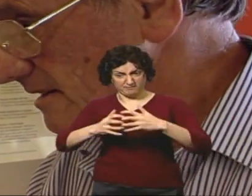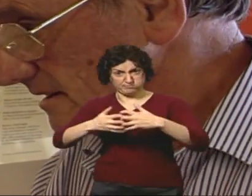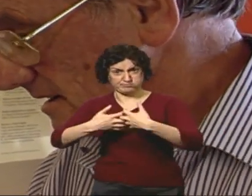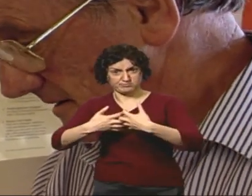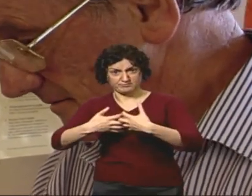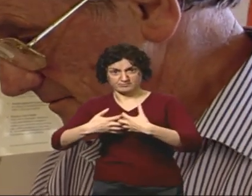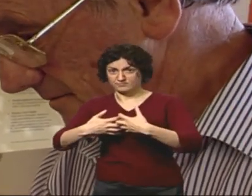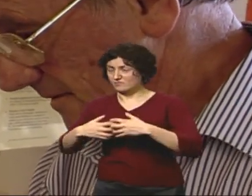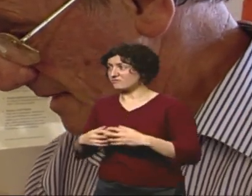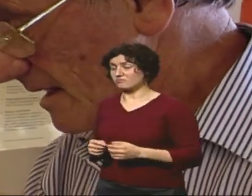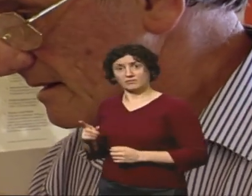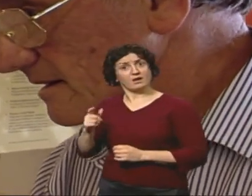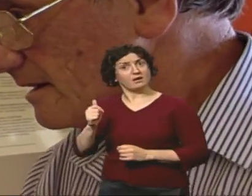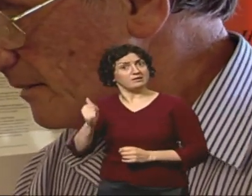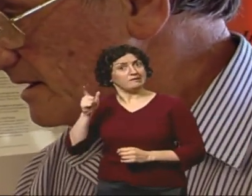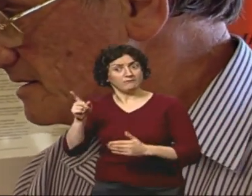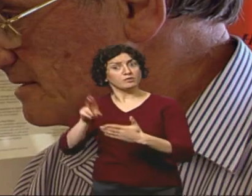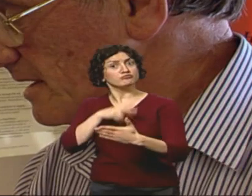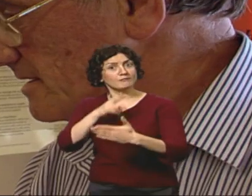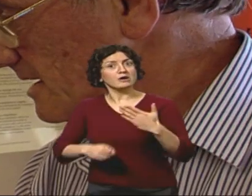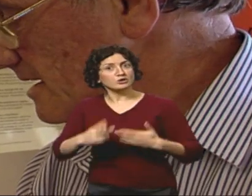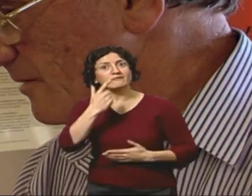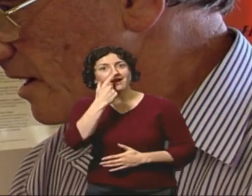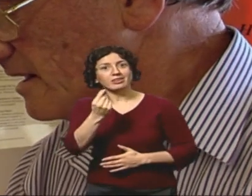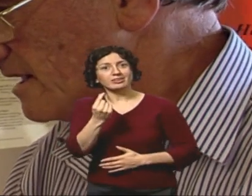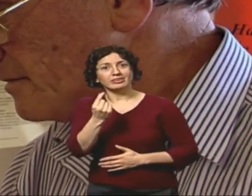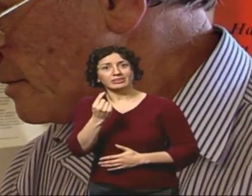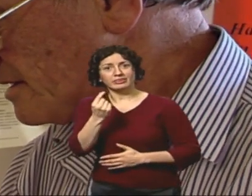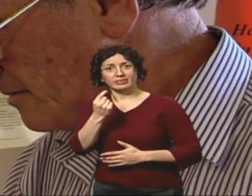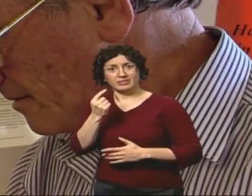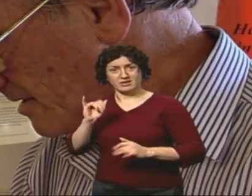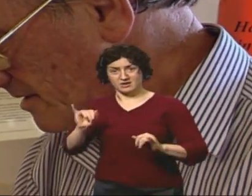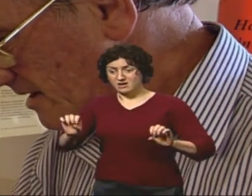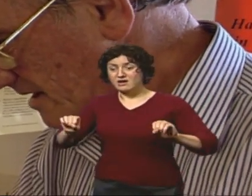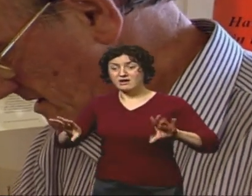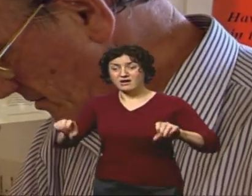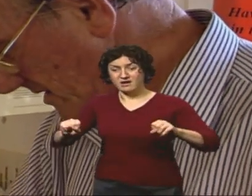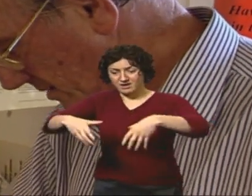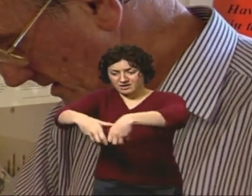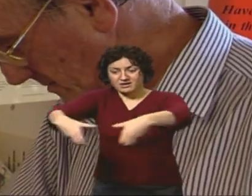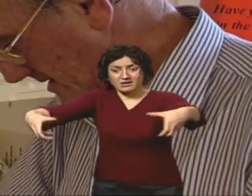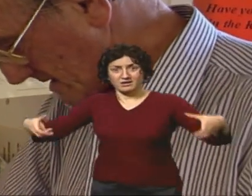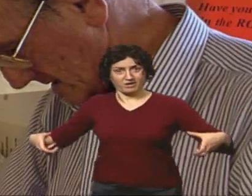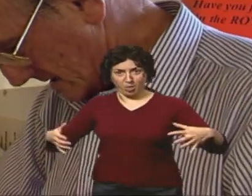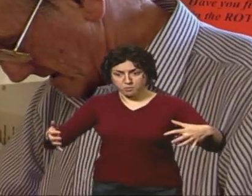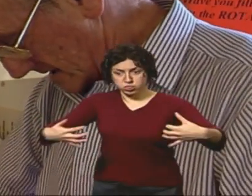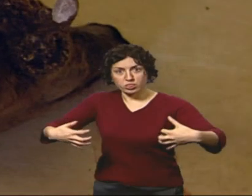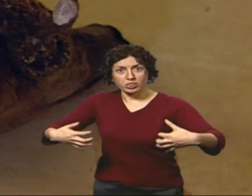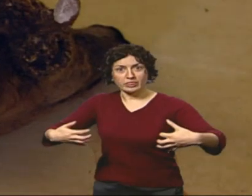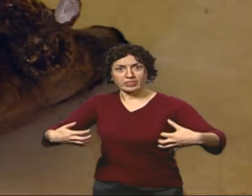they don't. Deer can actually write a car off. I've known yeah, I mean, he a couple of cars smashed been the written off headlamp, by one deer. headlamp, smashed the bumper. I don't know what he did to the bonnet part,